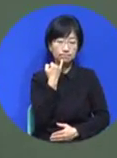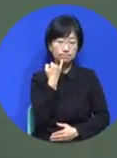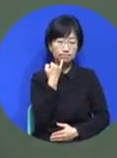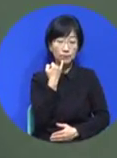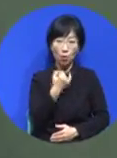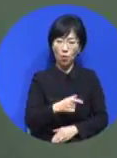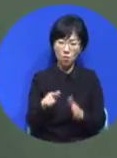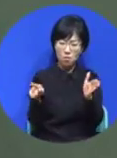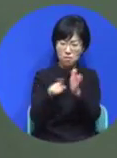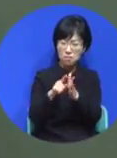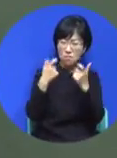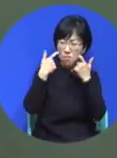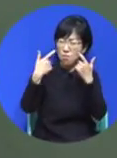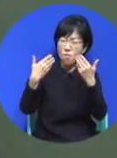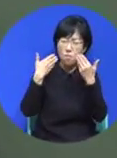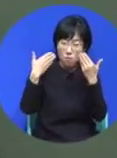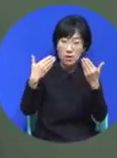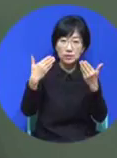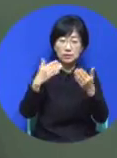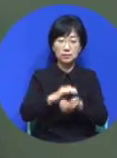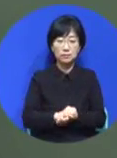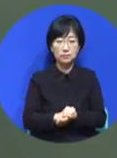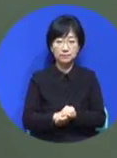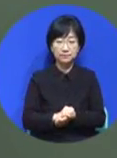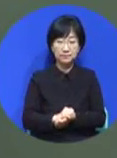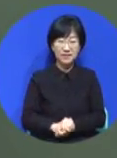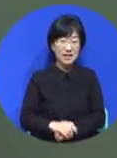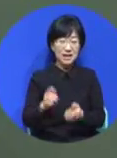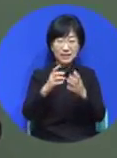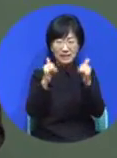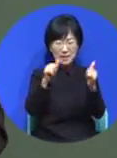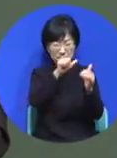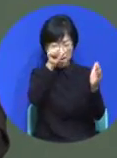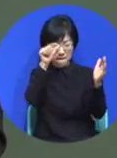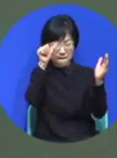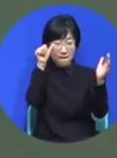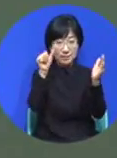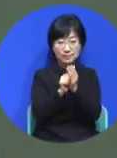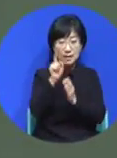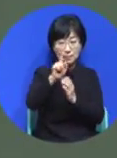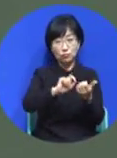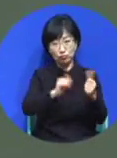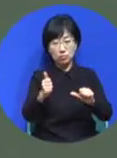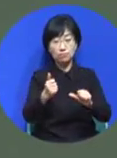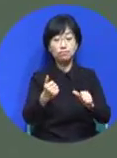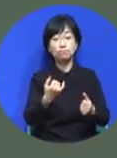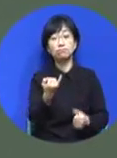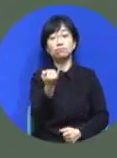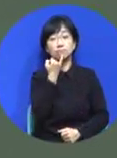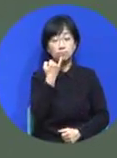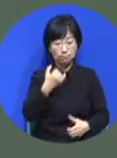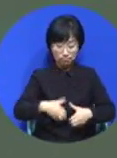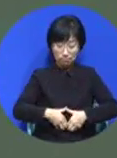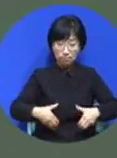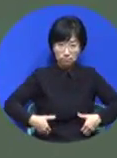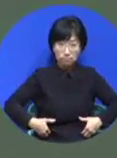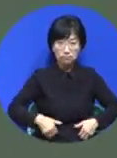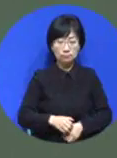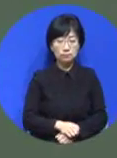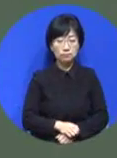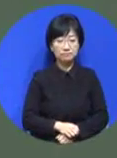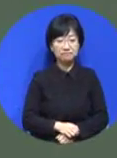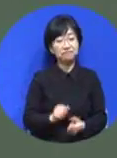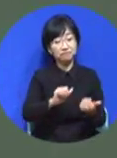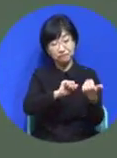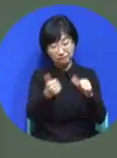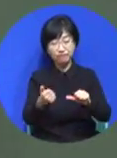of faith? If you have that kind of faith, you will be unstoppable. And Jugito, Pastor Jugito of Korea, he said, you only have one death to